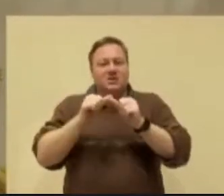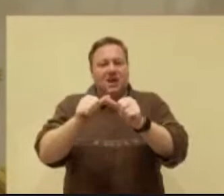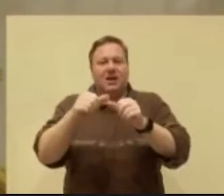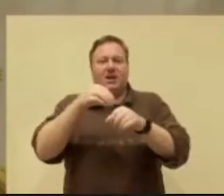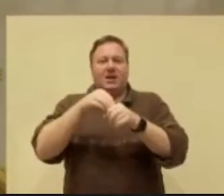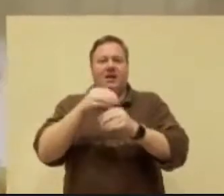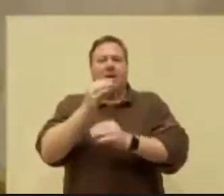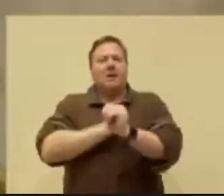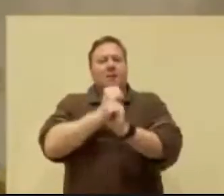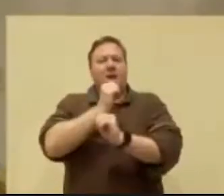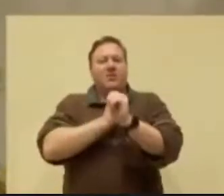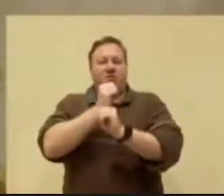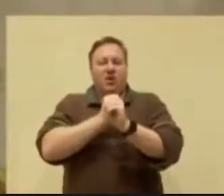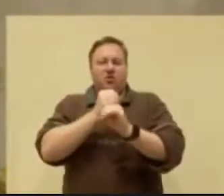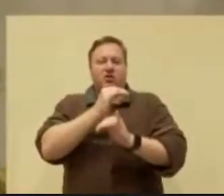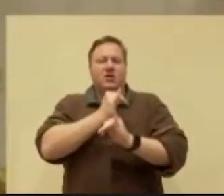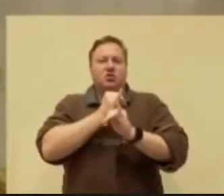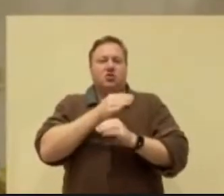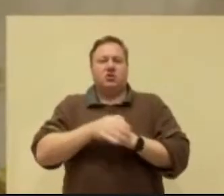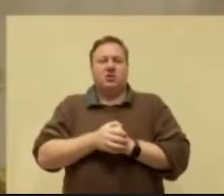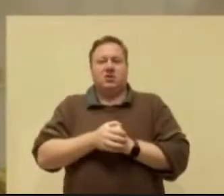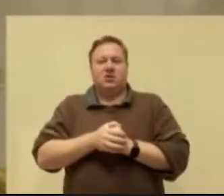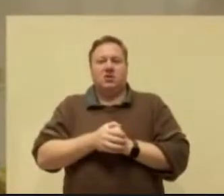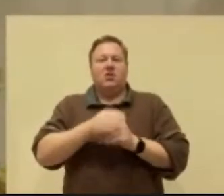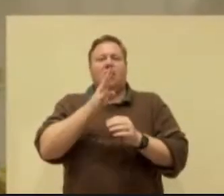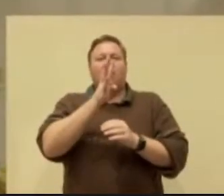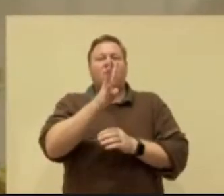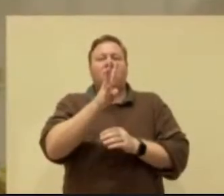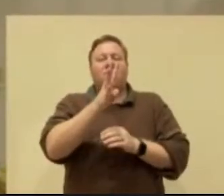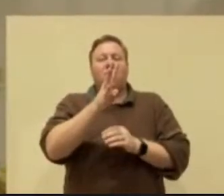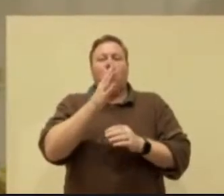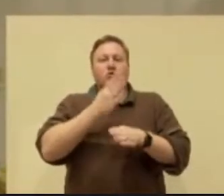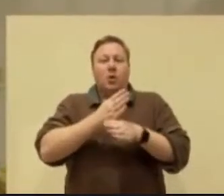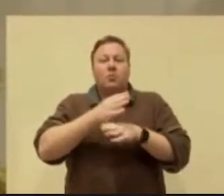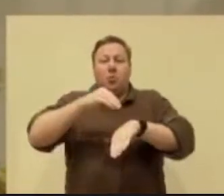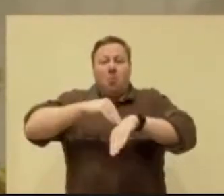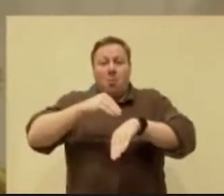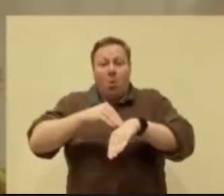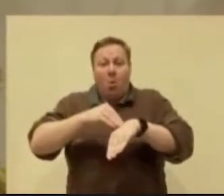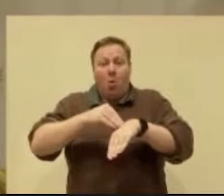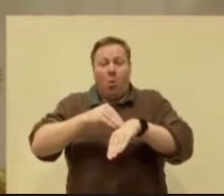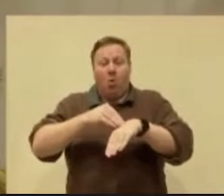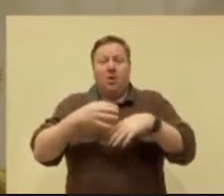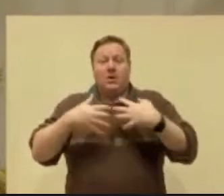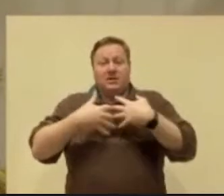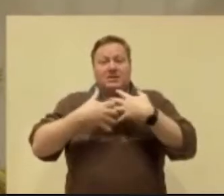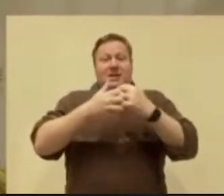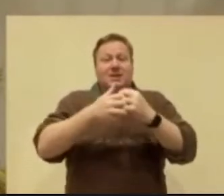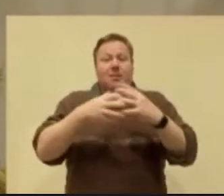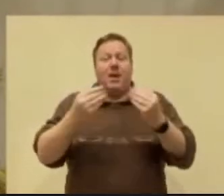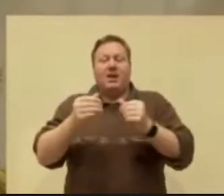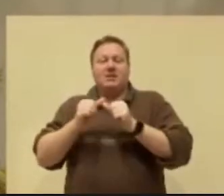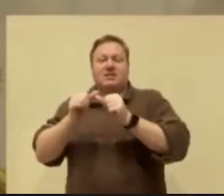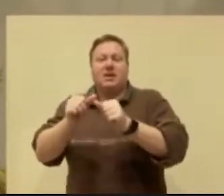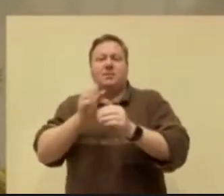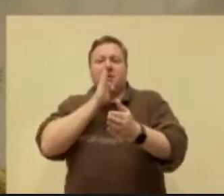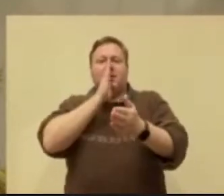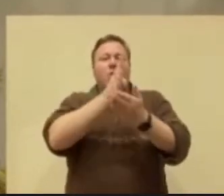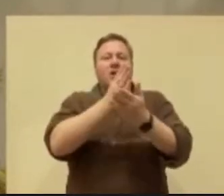nearly four jobs are created or sustained in direct and indirect apologies